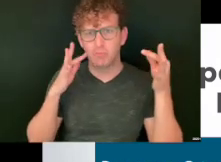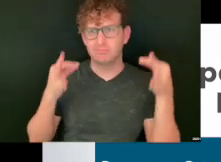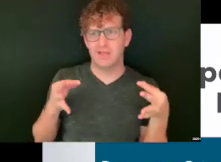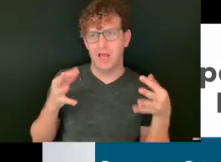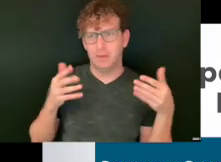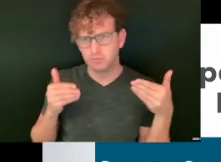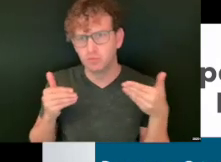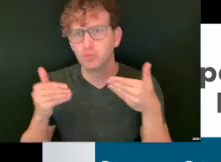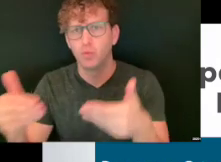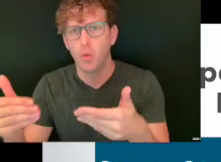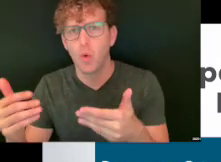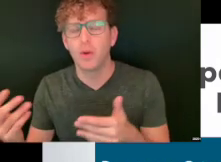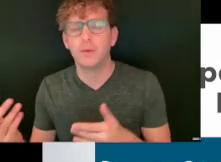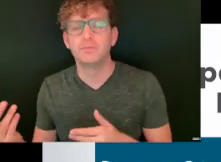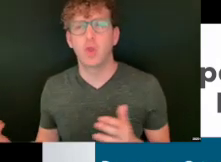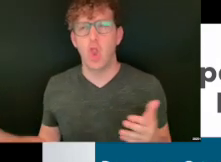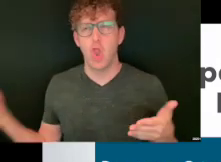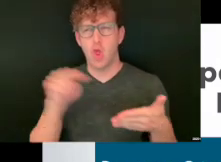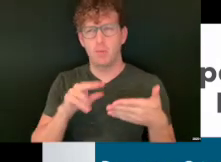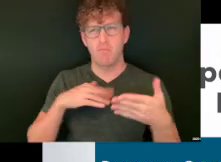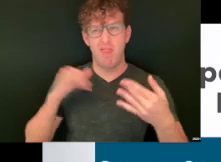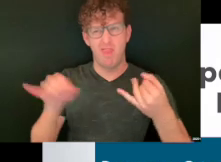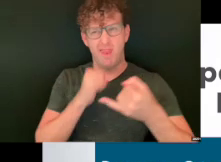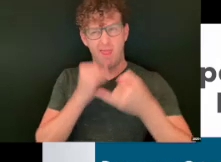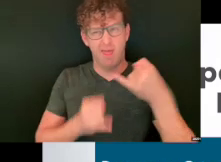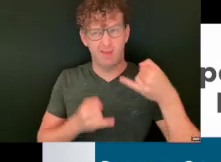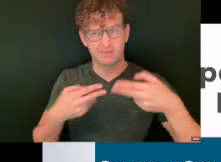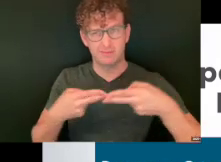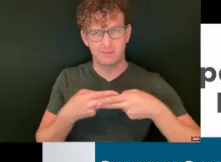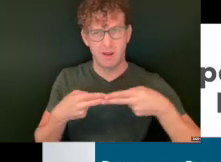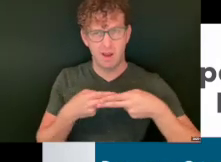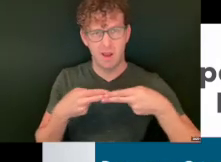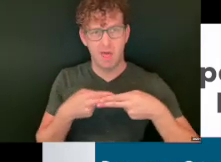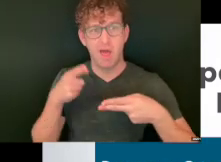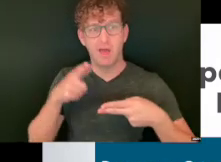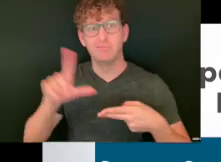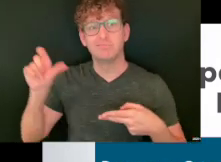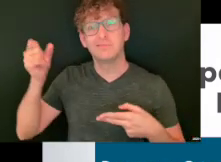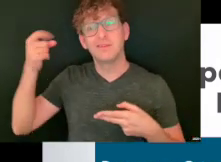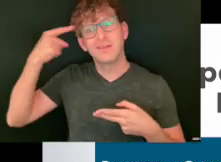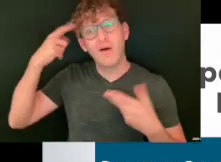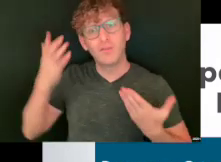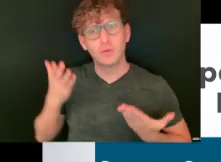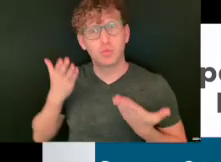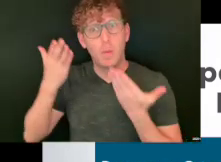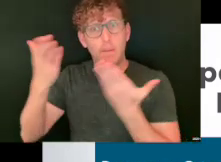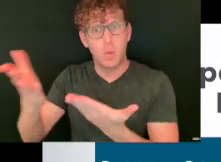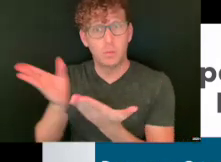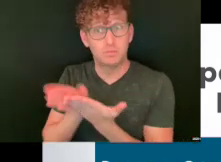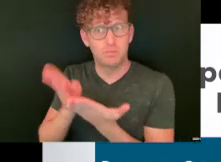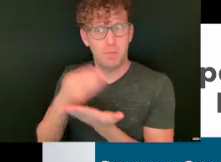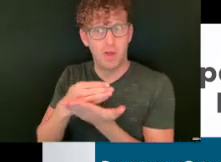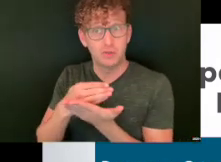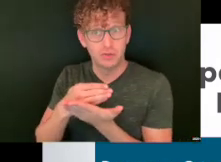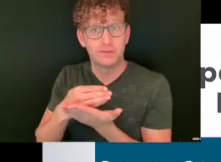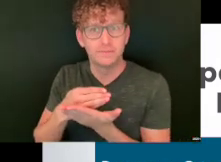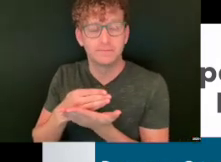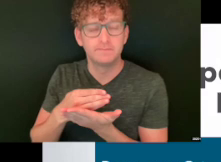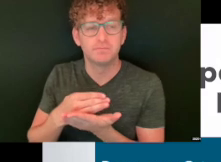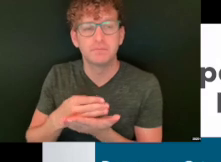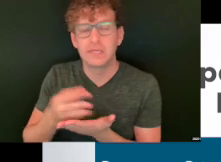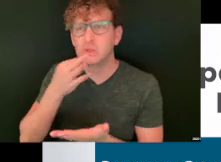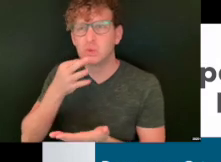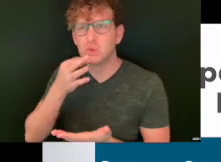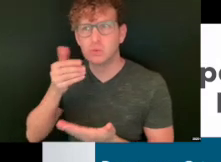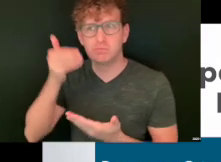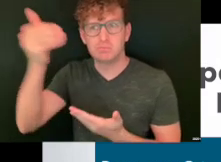preliminary numbers and they're being discussed now by the legislative budget subcommittees. But we did want to give